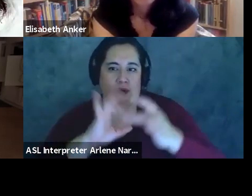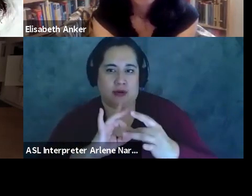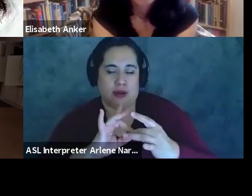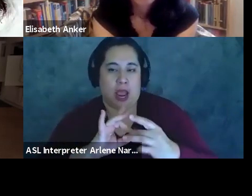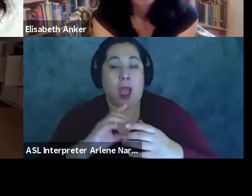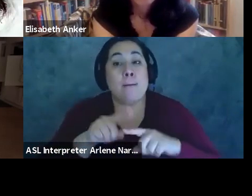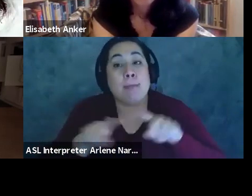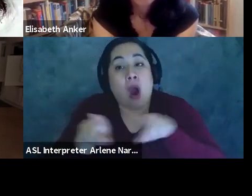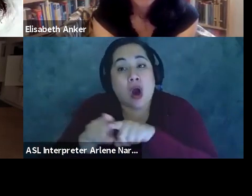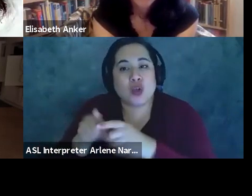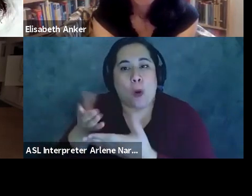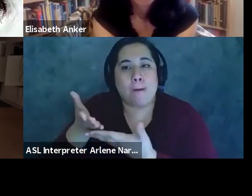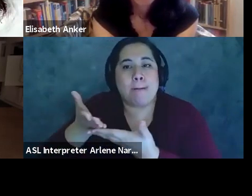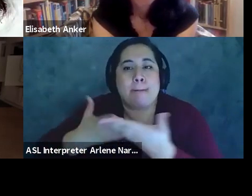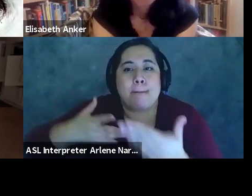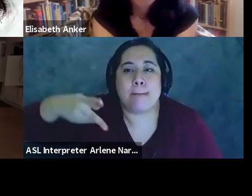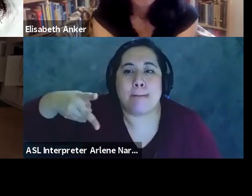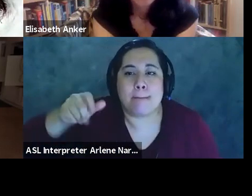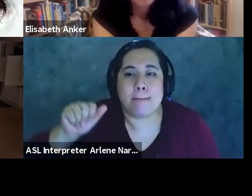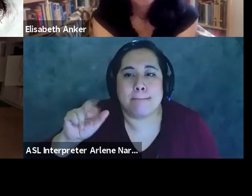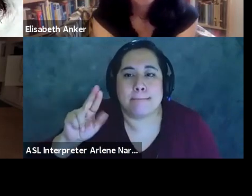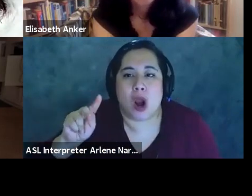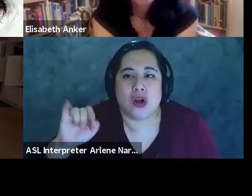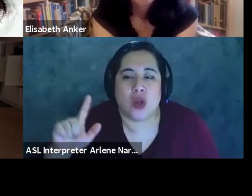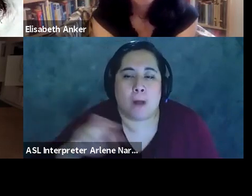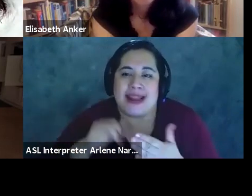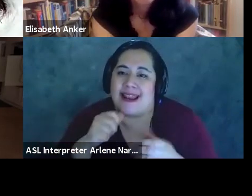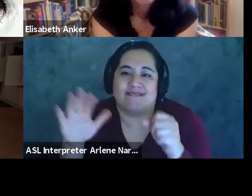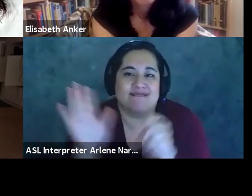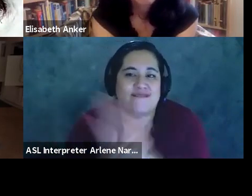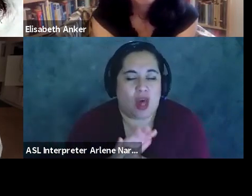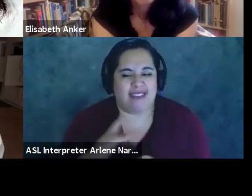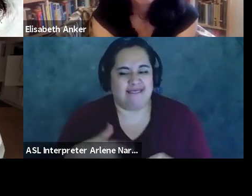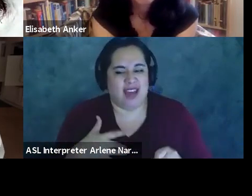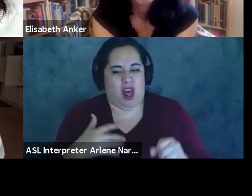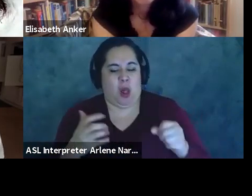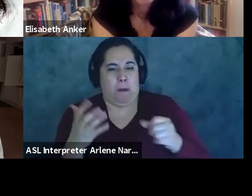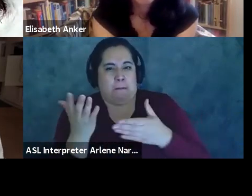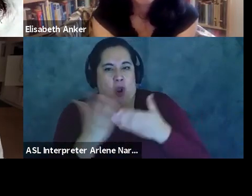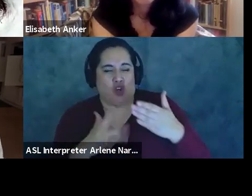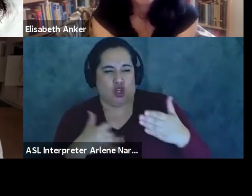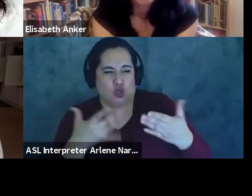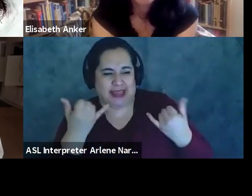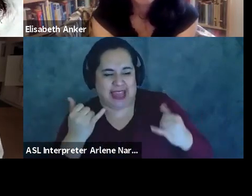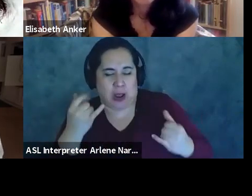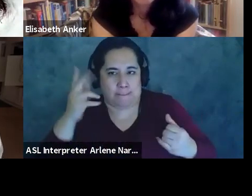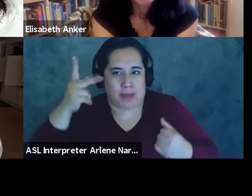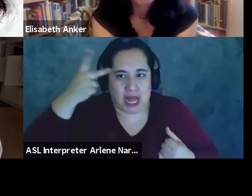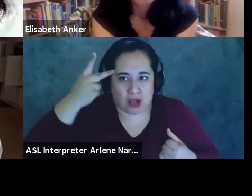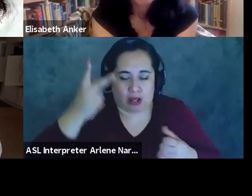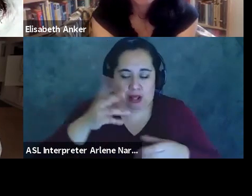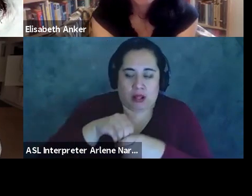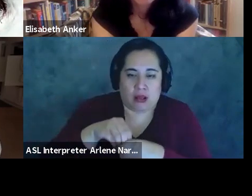partial one, at the time felt necessarily partial one that tried to think about the political dimensions, and certainly, of course,